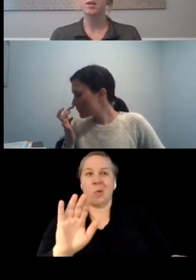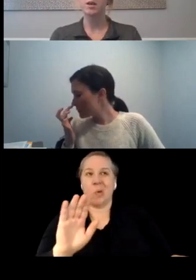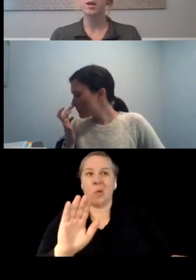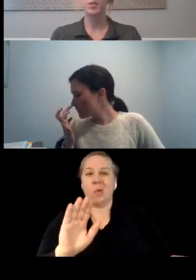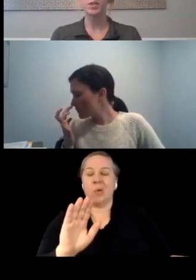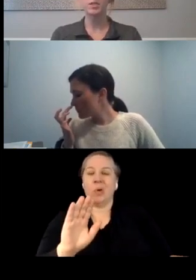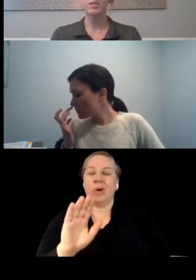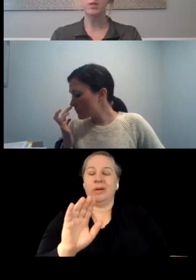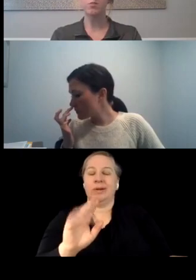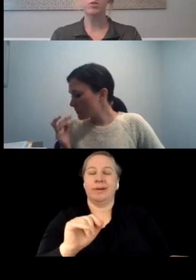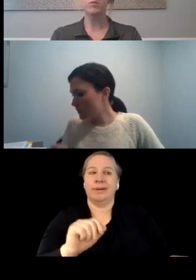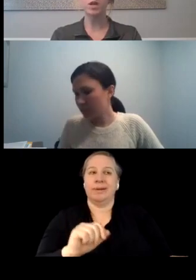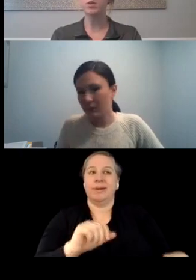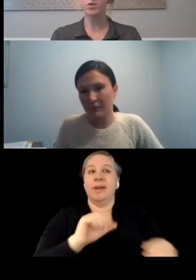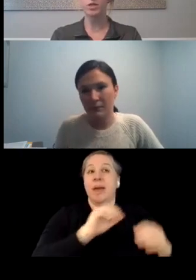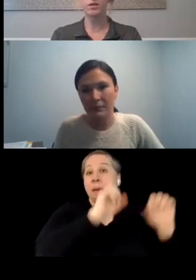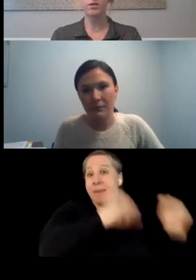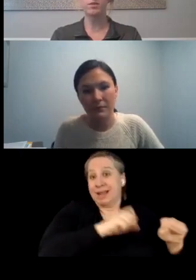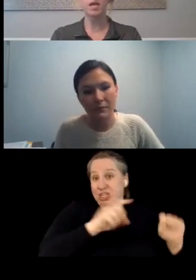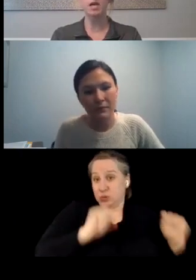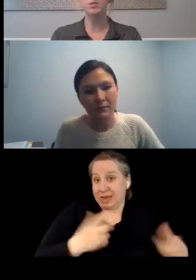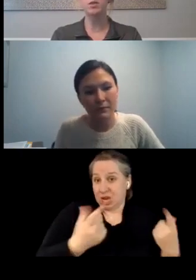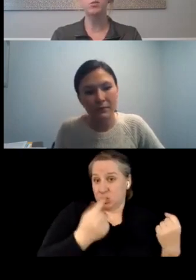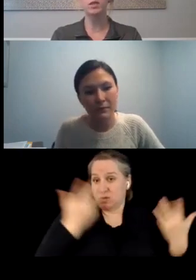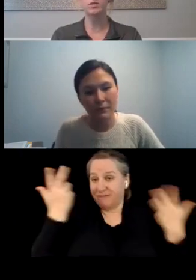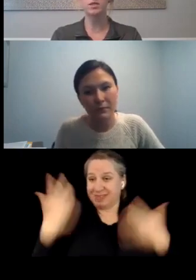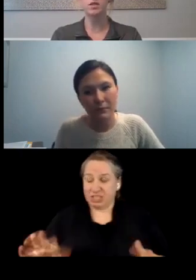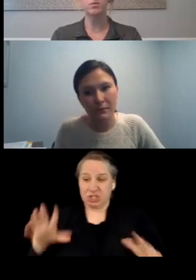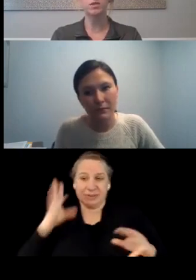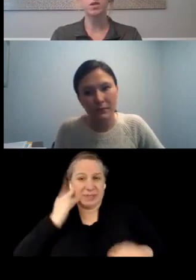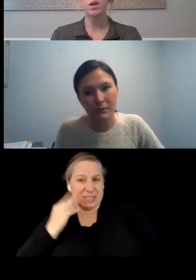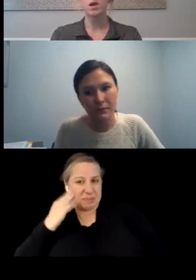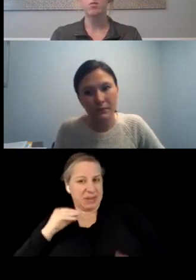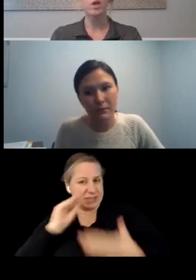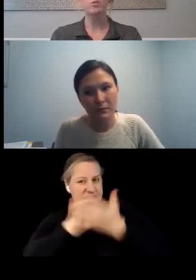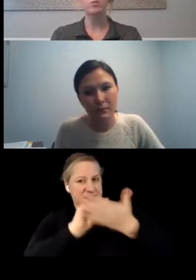highlighted abilities and what you've done are right there at the top, so that we can see